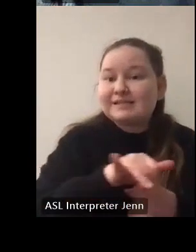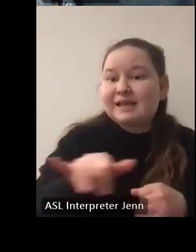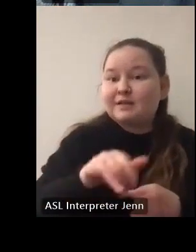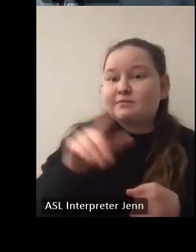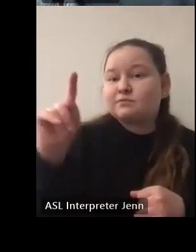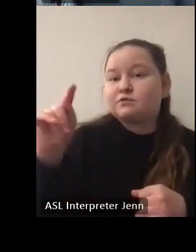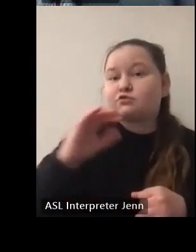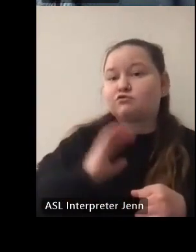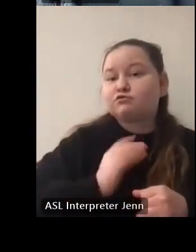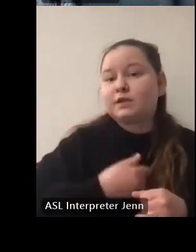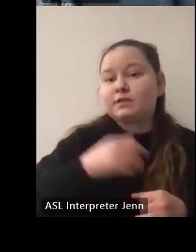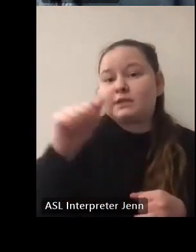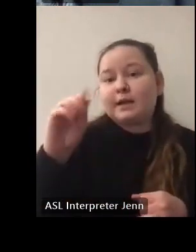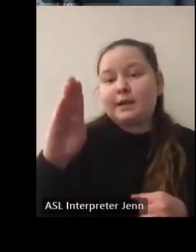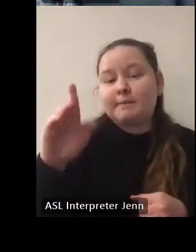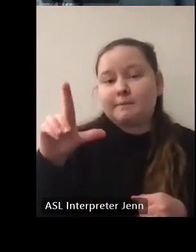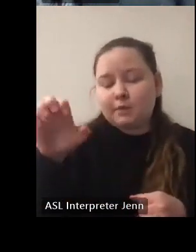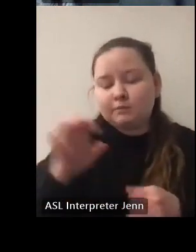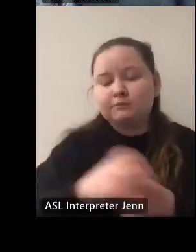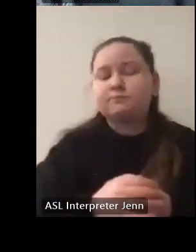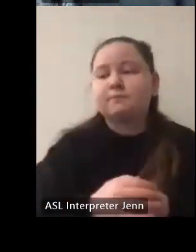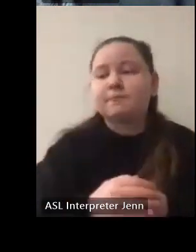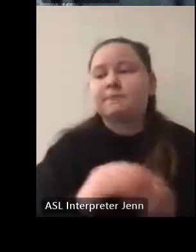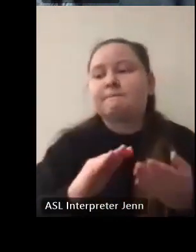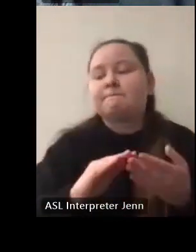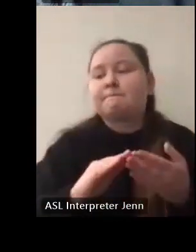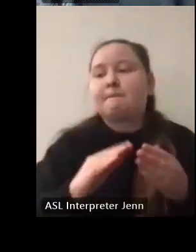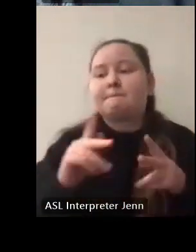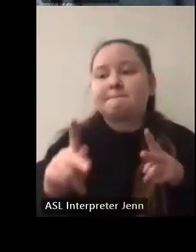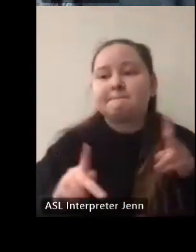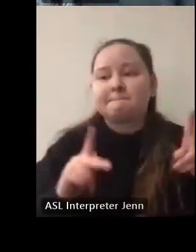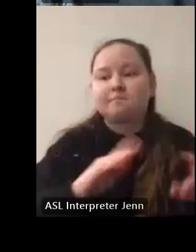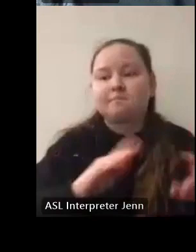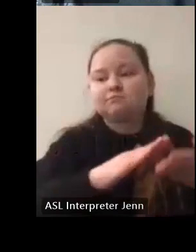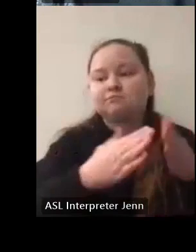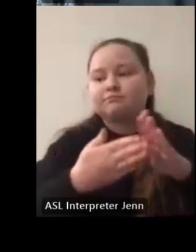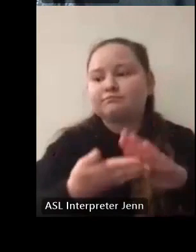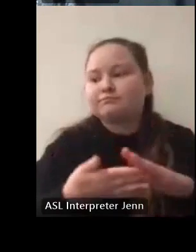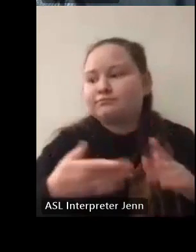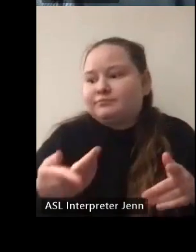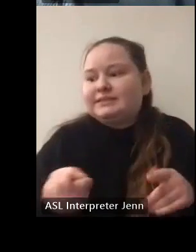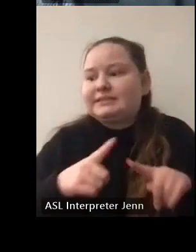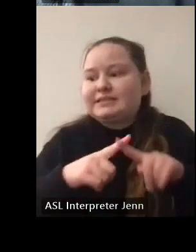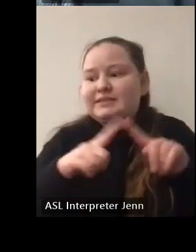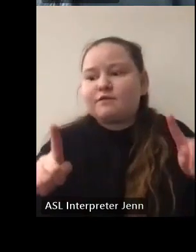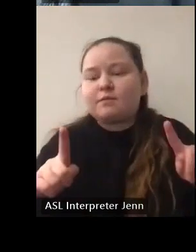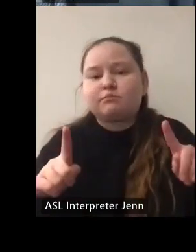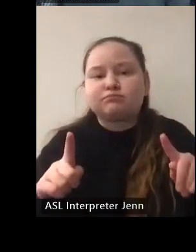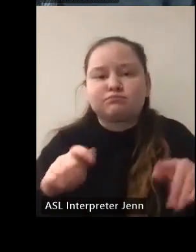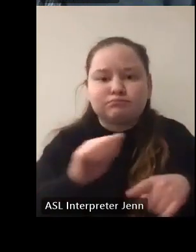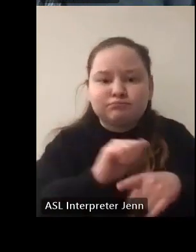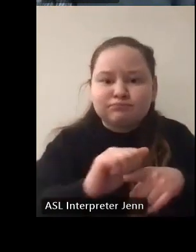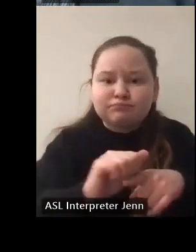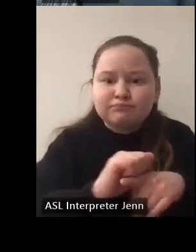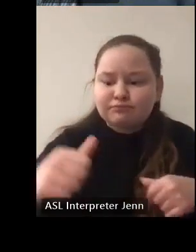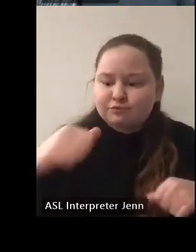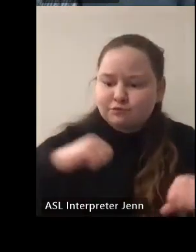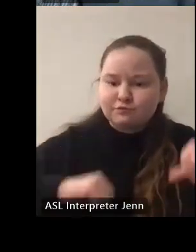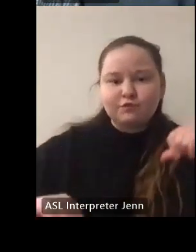exciting array of creative peoples, practices, and performances. So let's